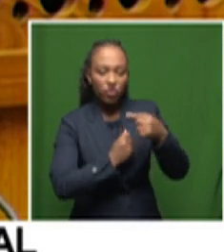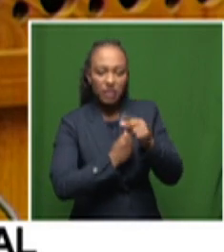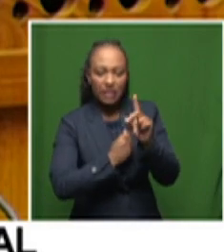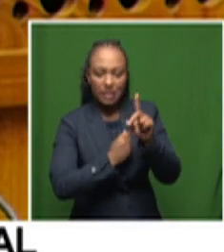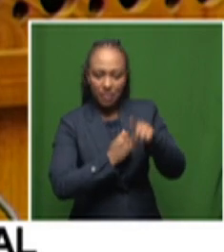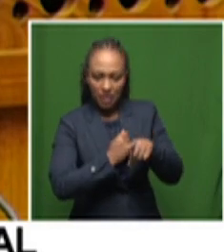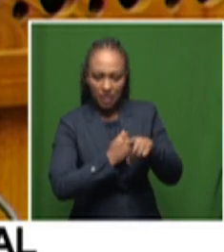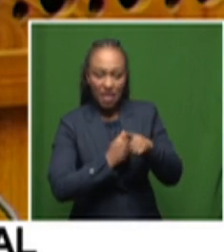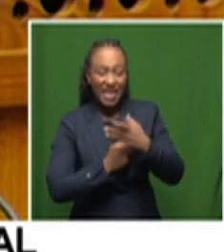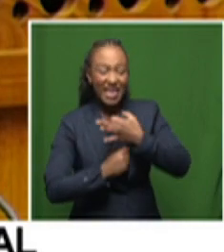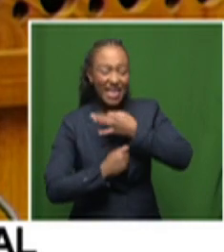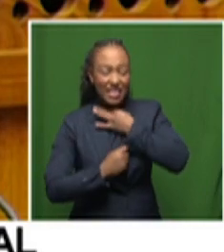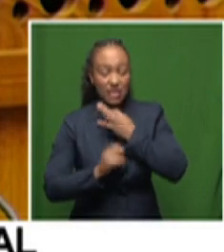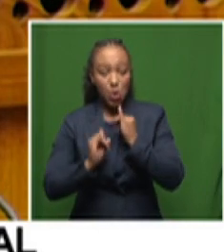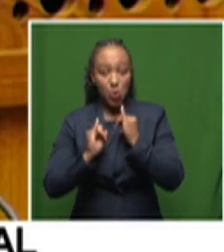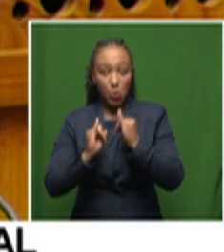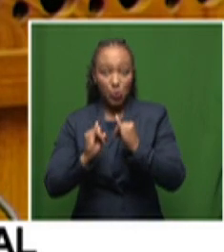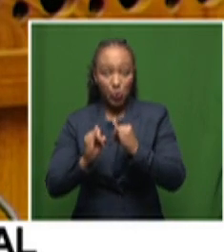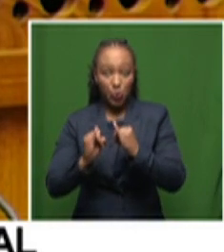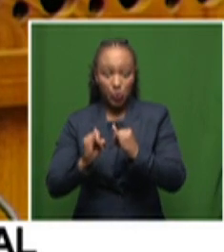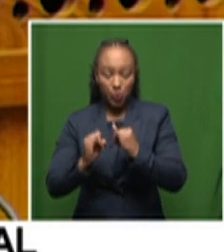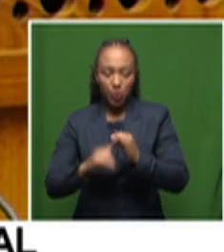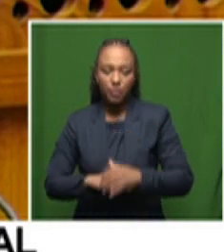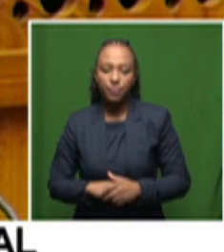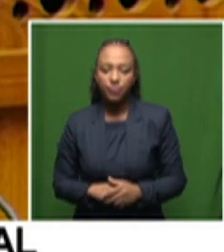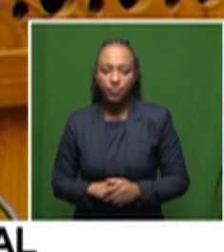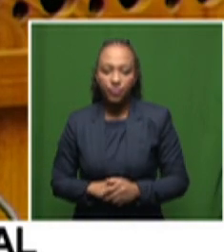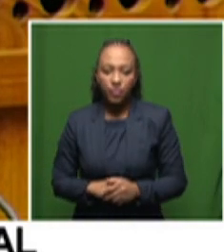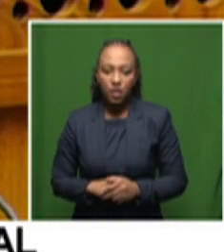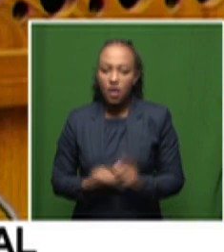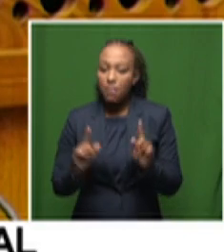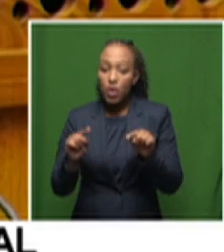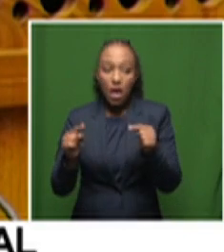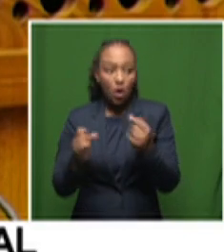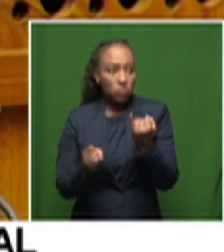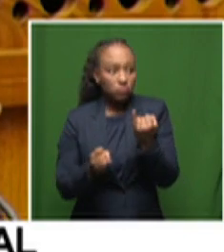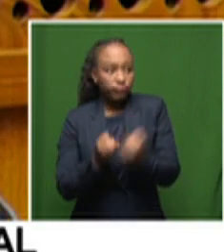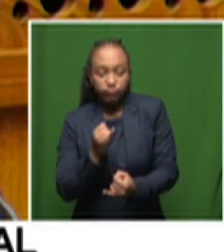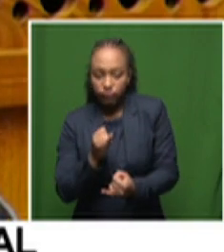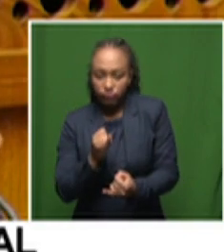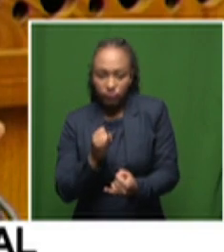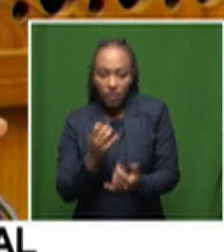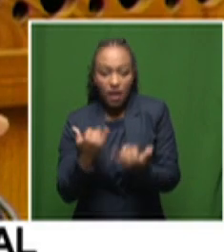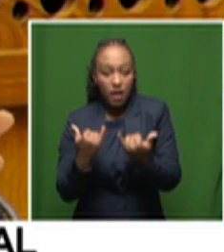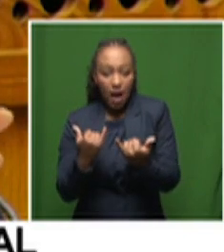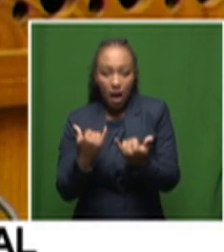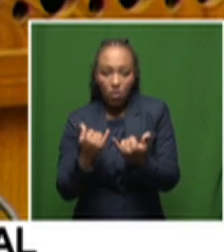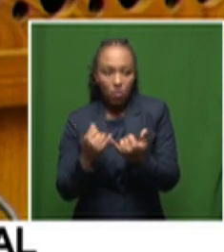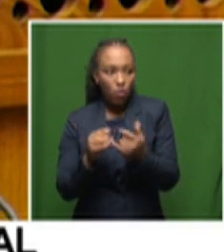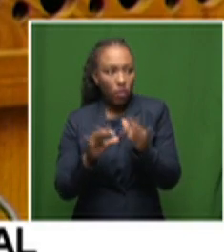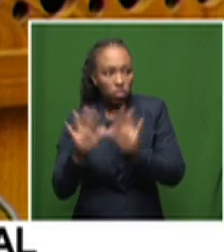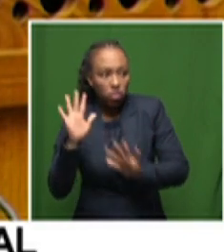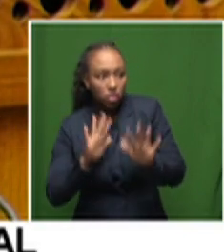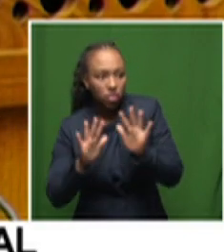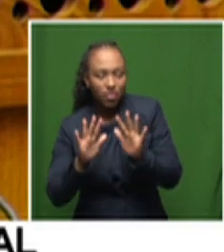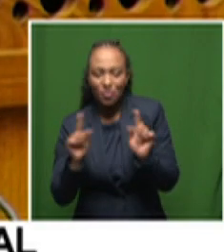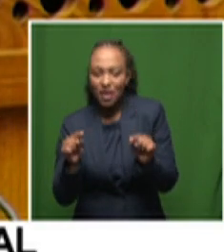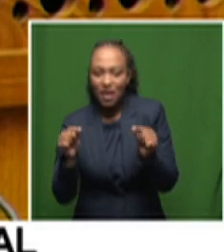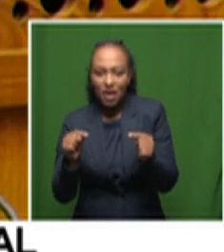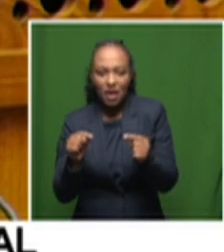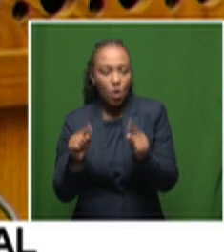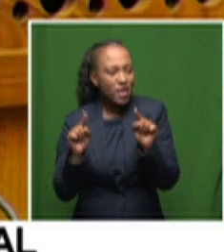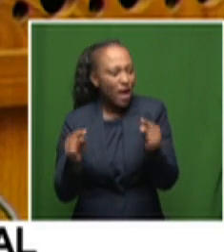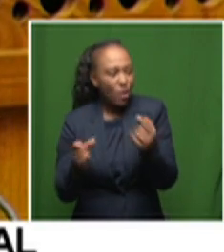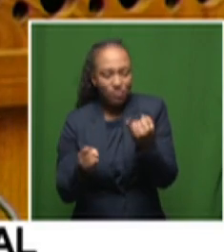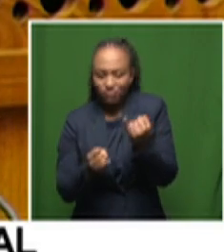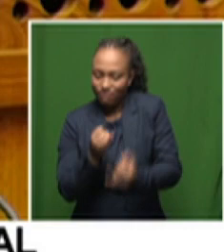the risks are higher. Therefore, there cannot be any slippage on the fiscus. There's no room